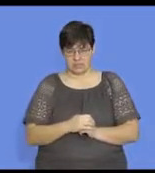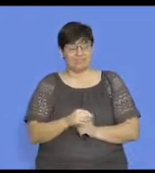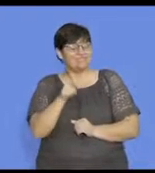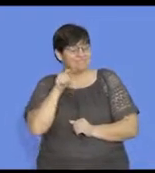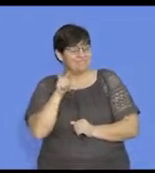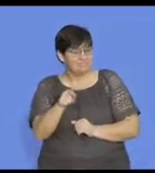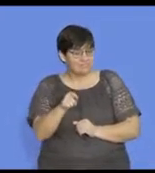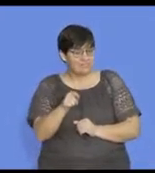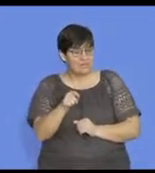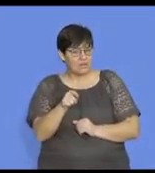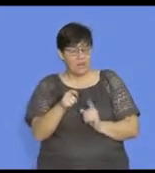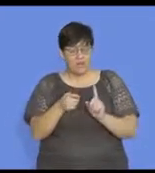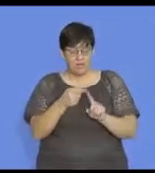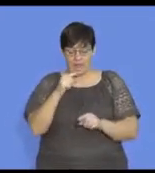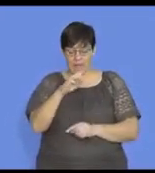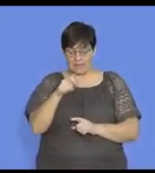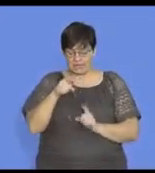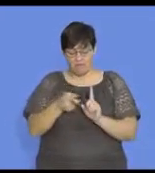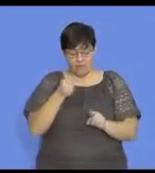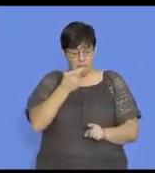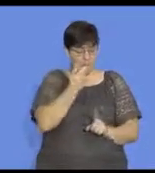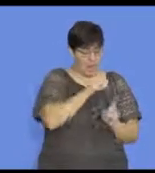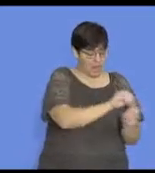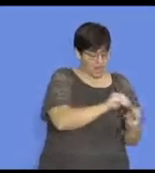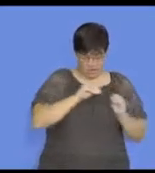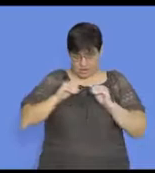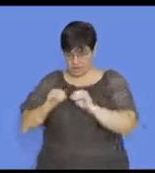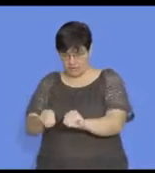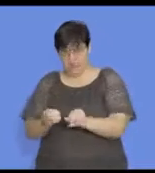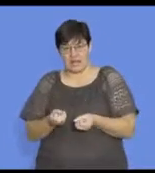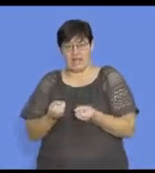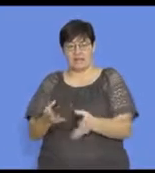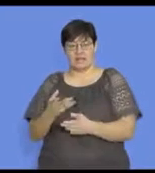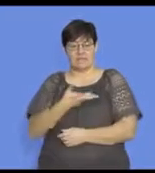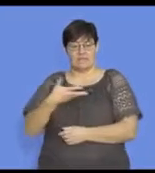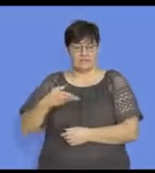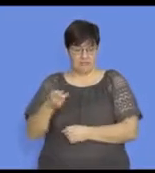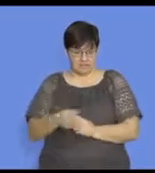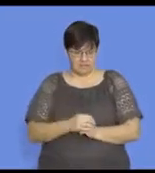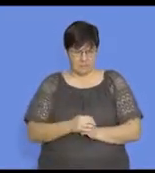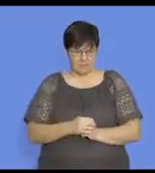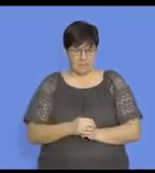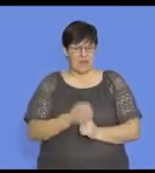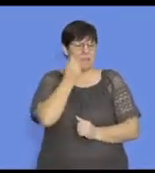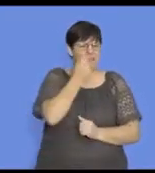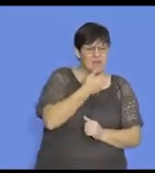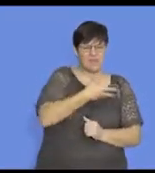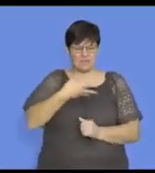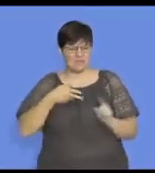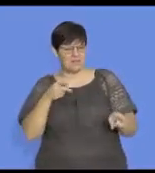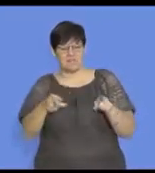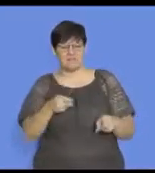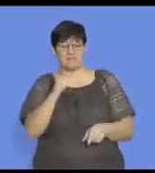these gametes from the male to the female. Now, what do I mean about the male and the female? I am going